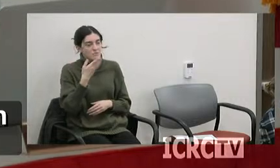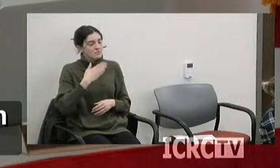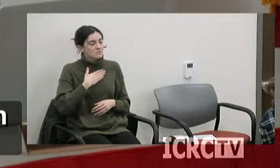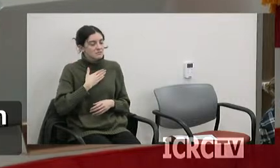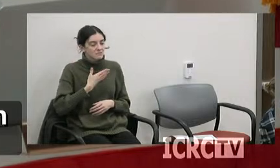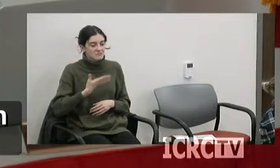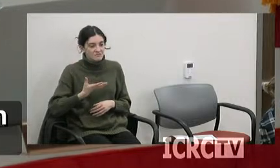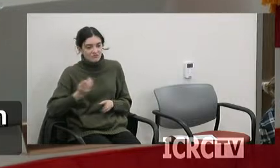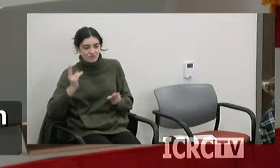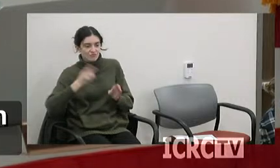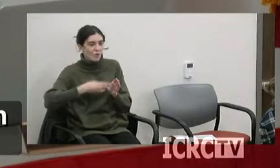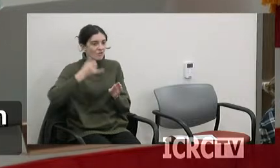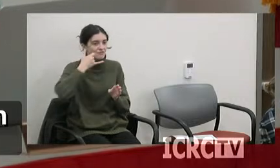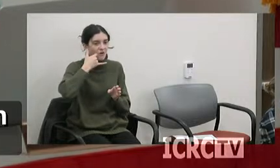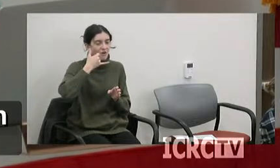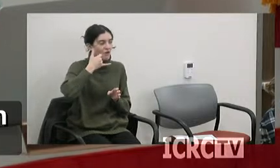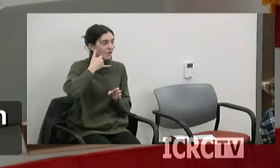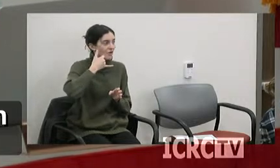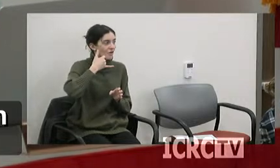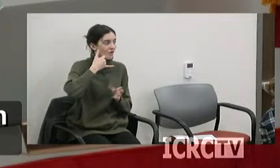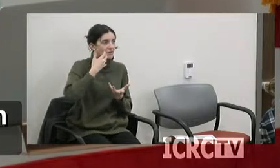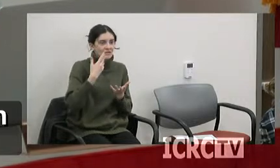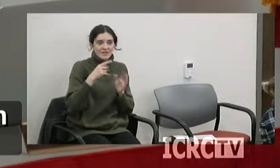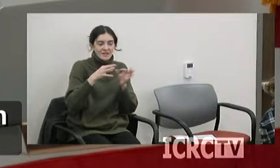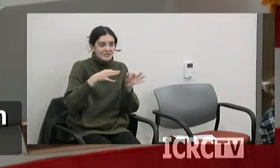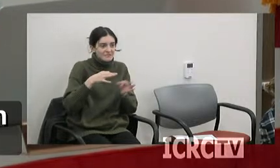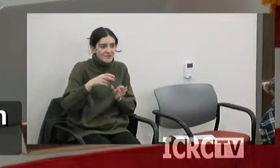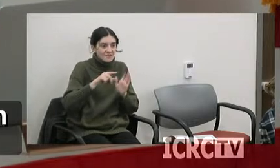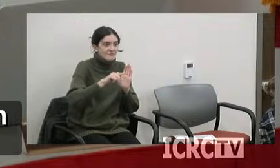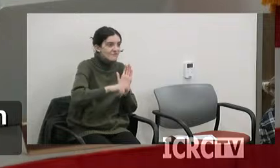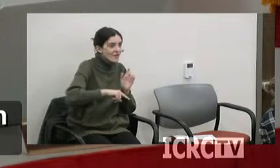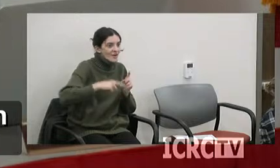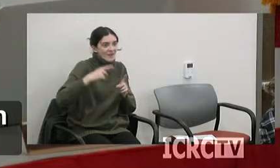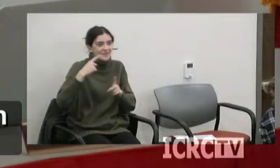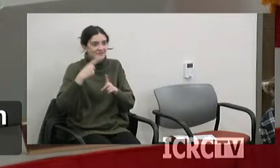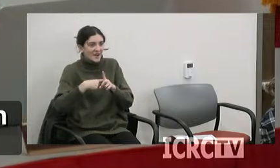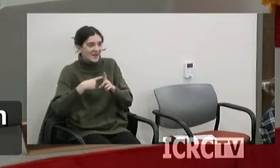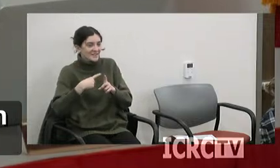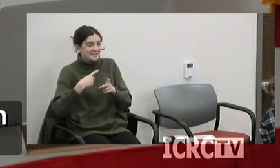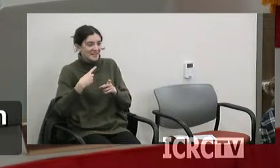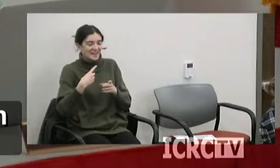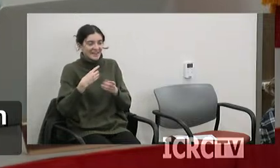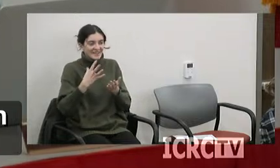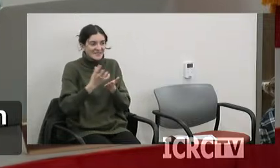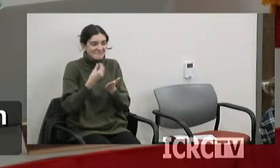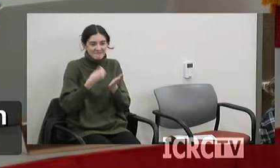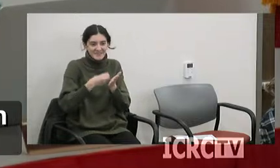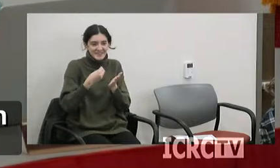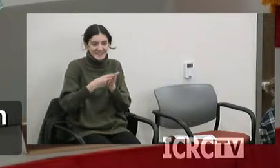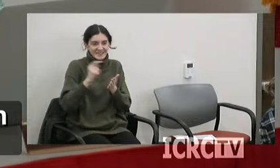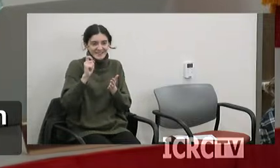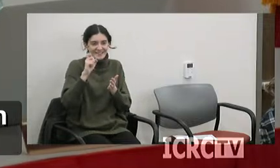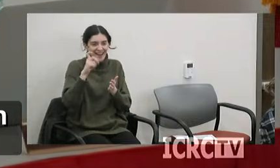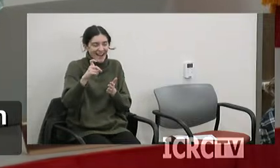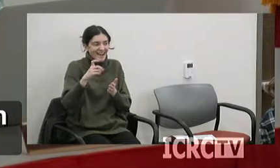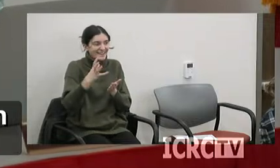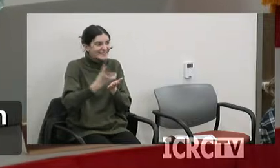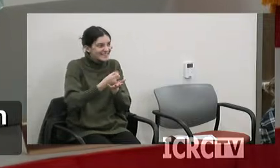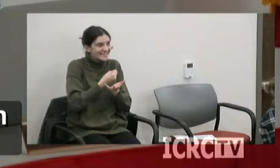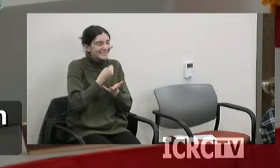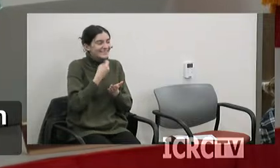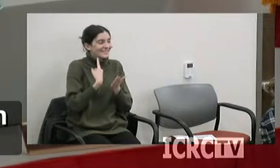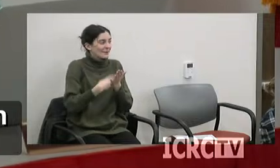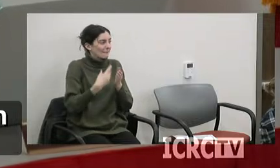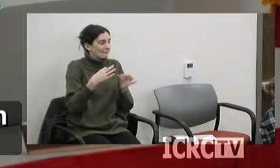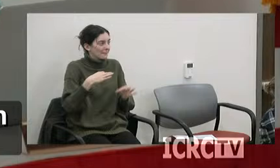explain things like pros and cons of like earned income taxes, or he sends us emails all the